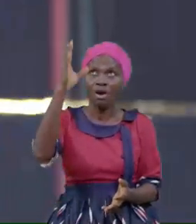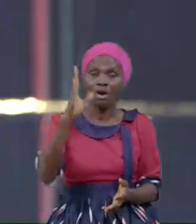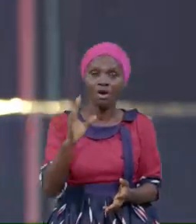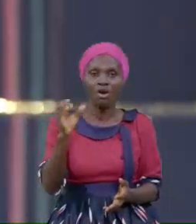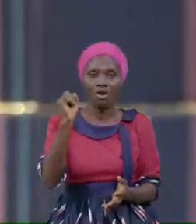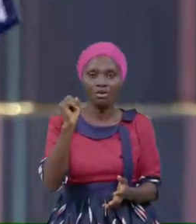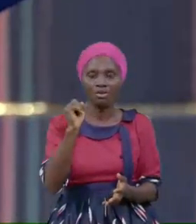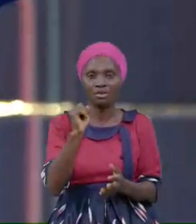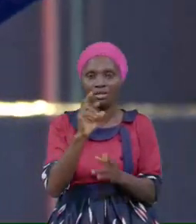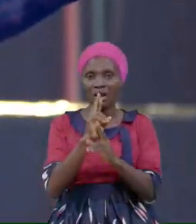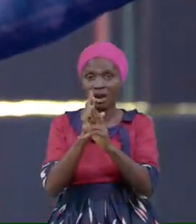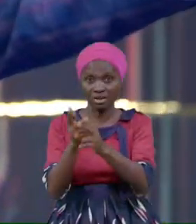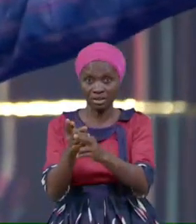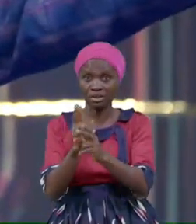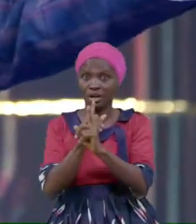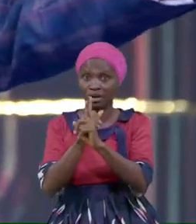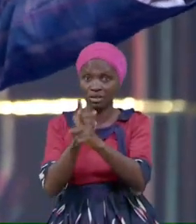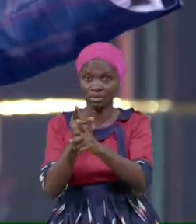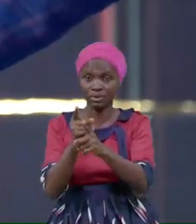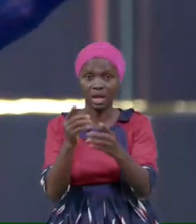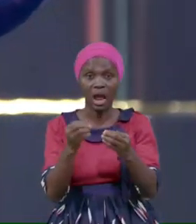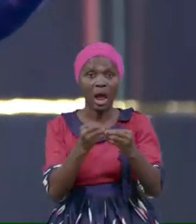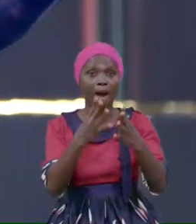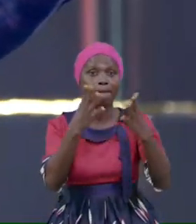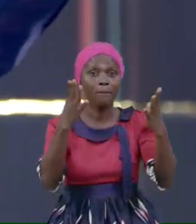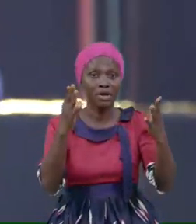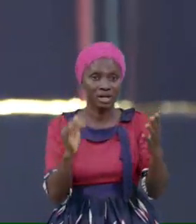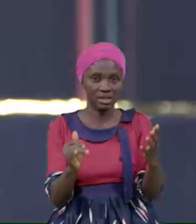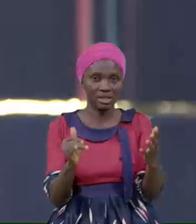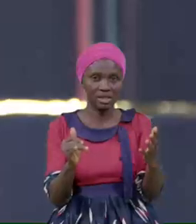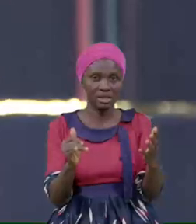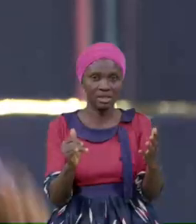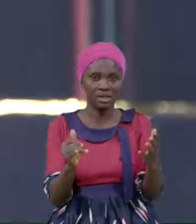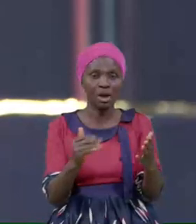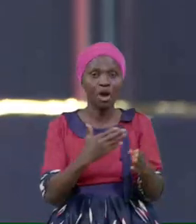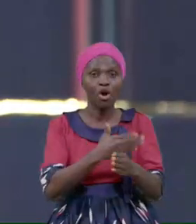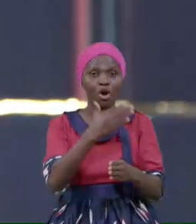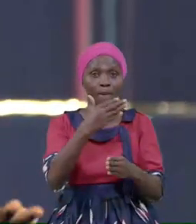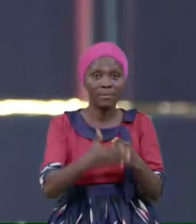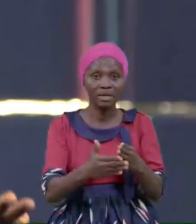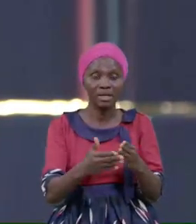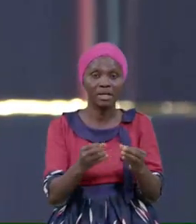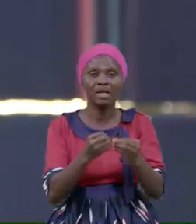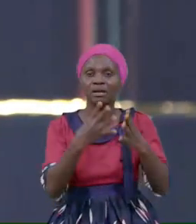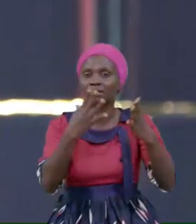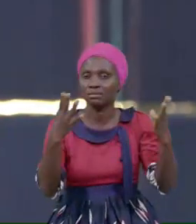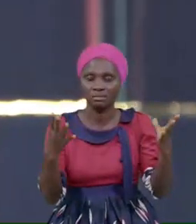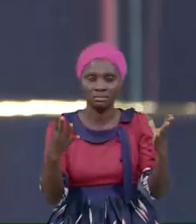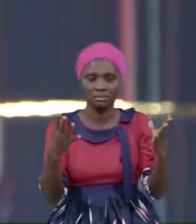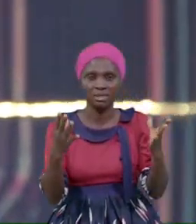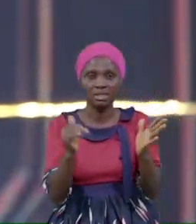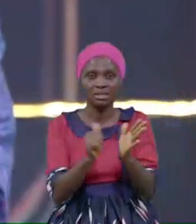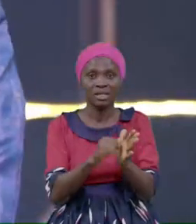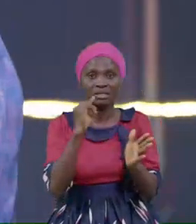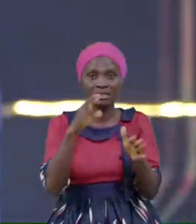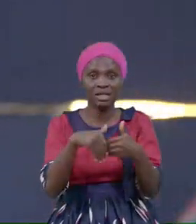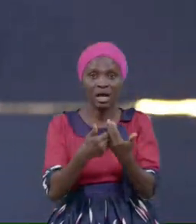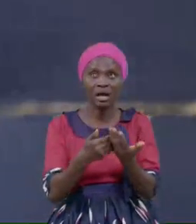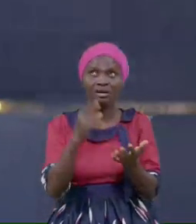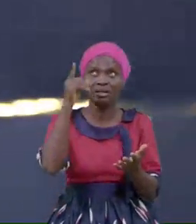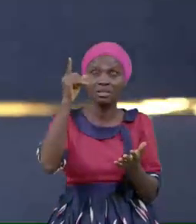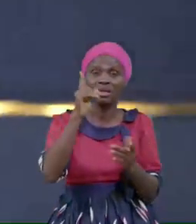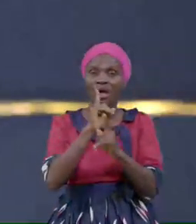responds abundantly, completely, exceedingly. That's how he responds when you pray